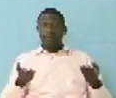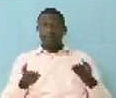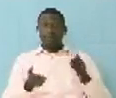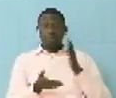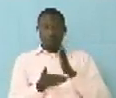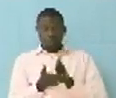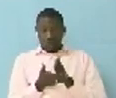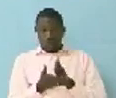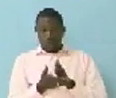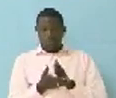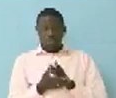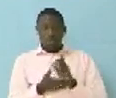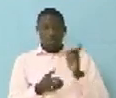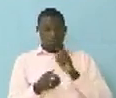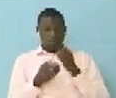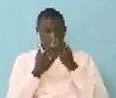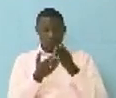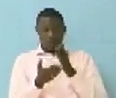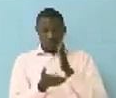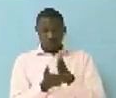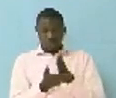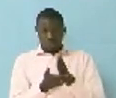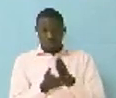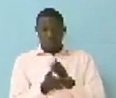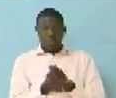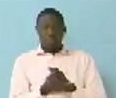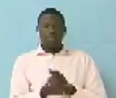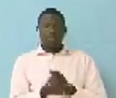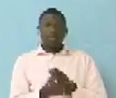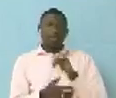True? That's what you said? Yes.